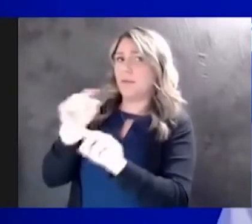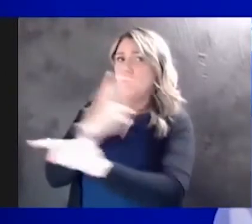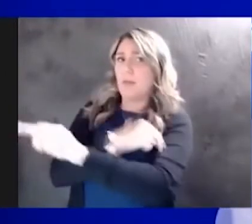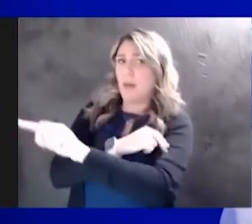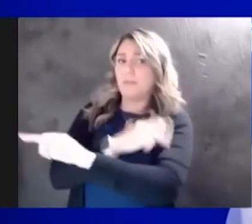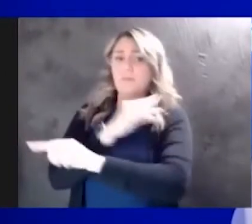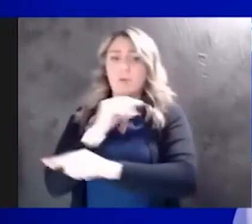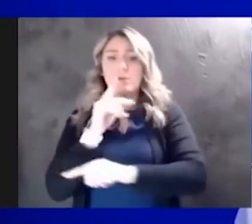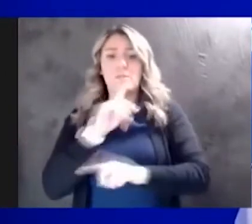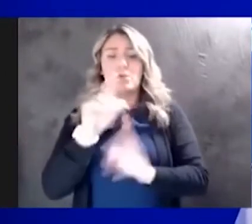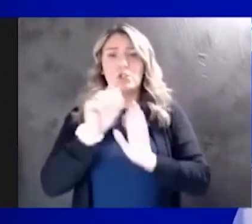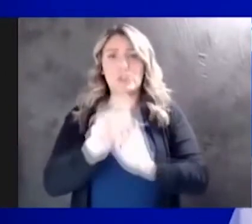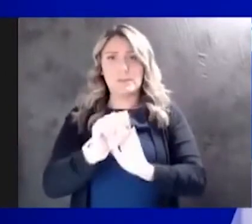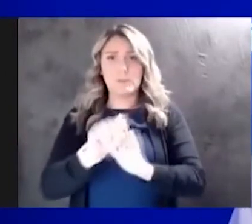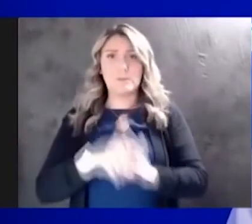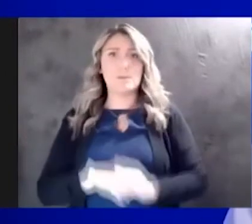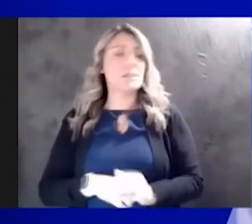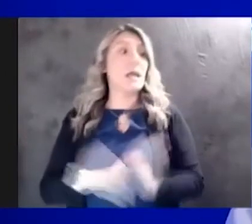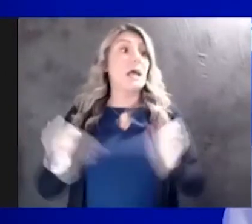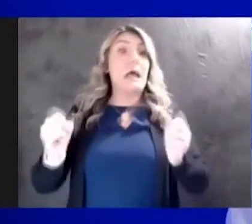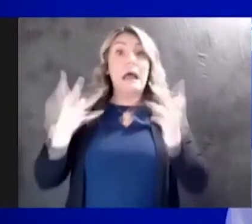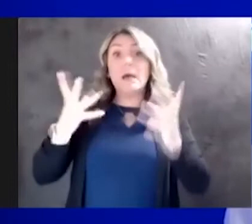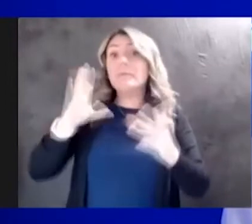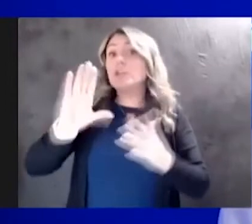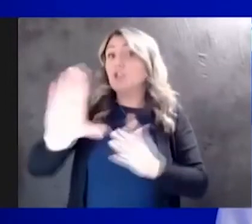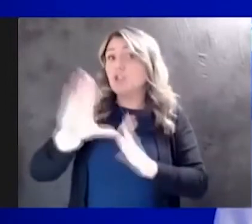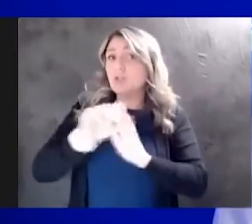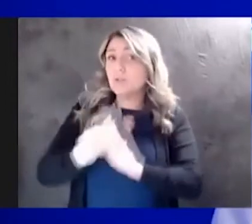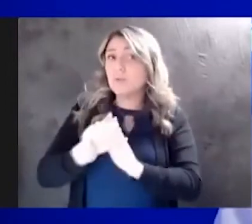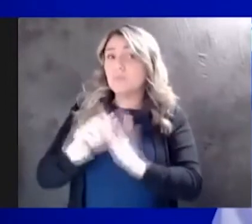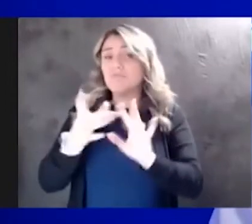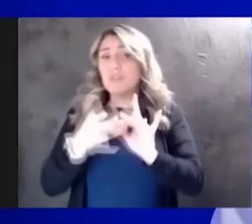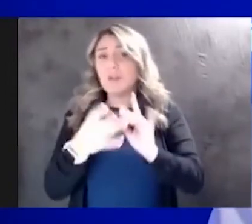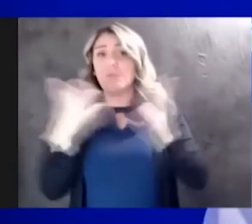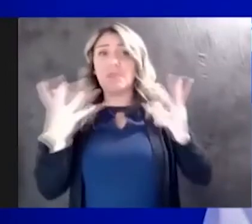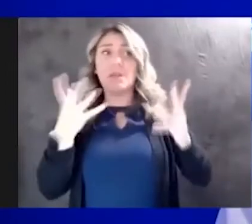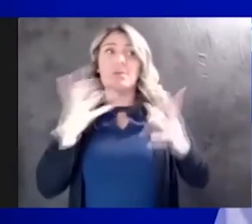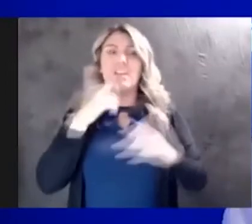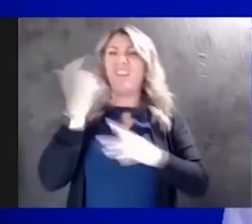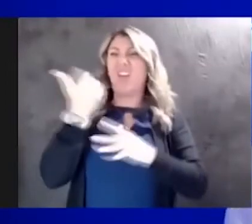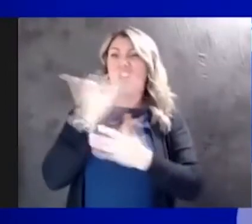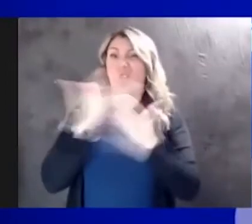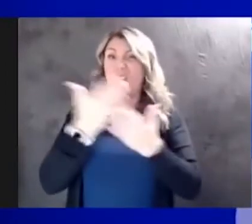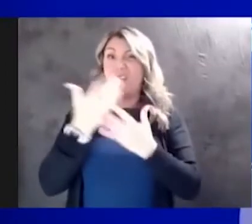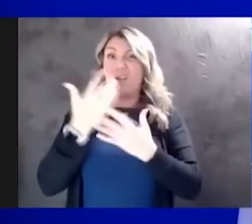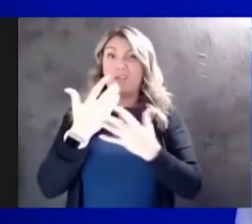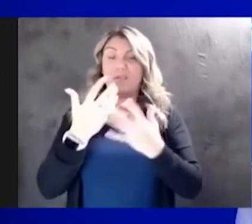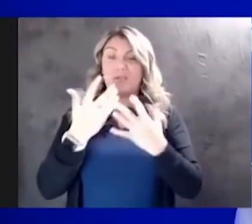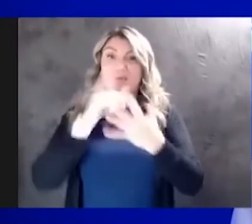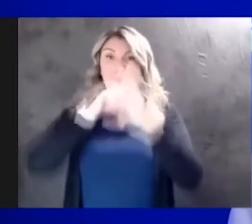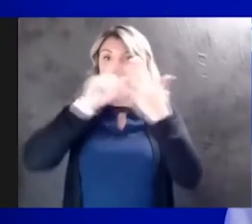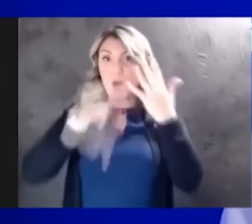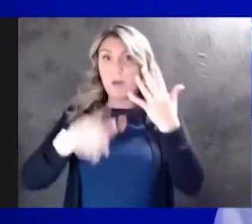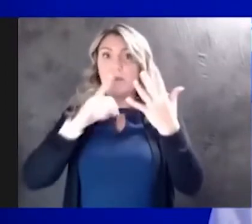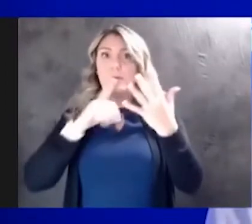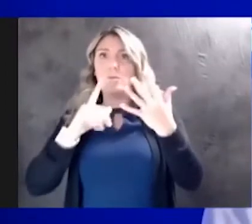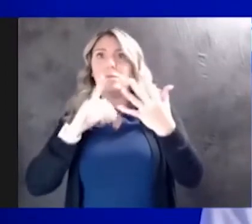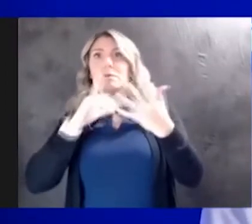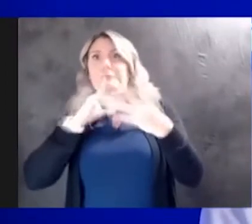symptoms. How much of their symptoms are also due to maybe some of those other things that were exacerbated by the COVID